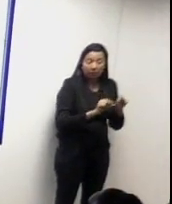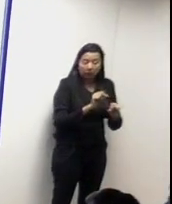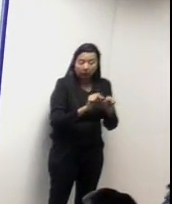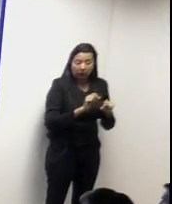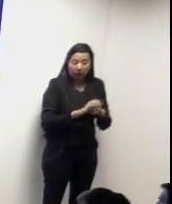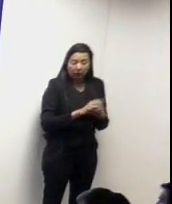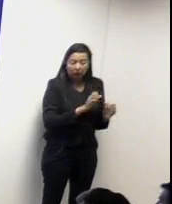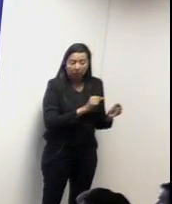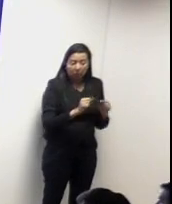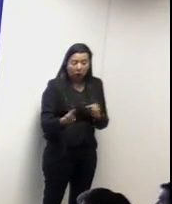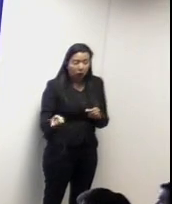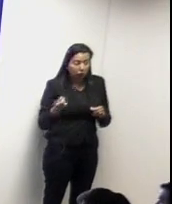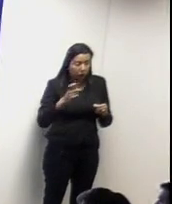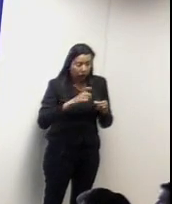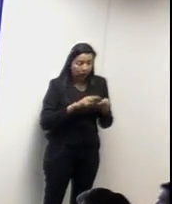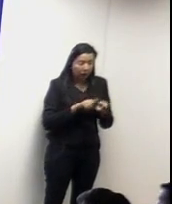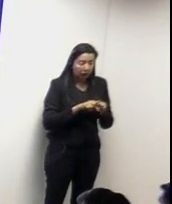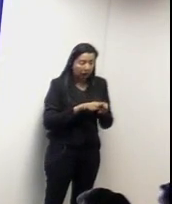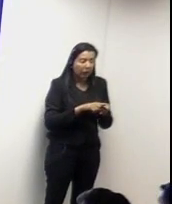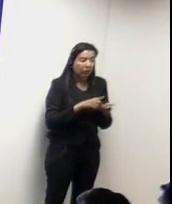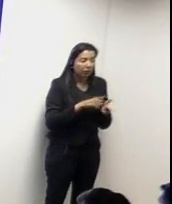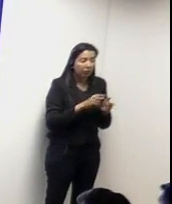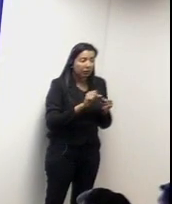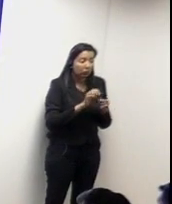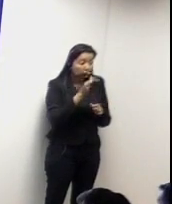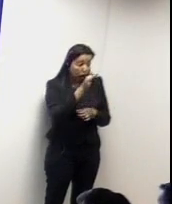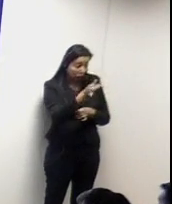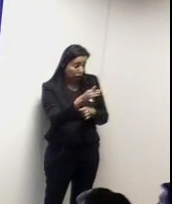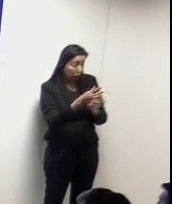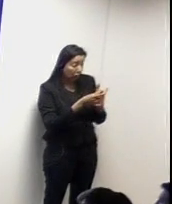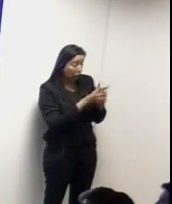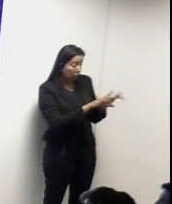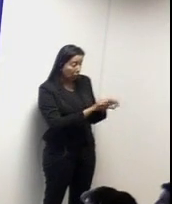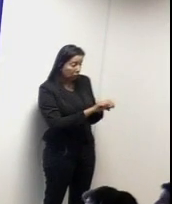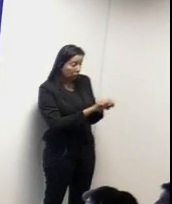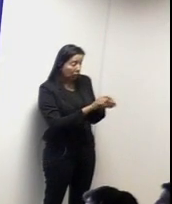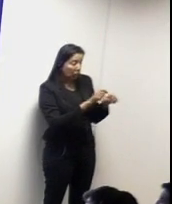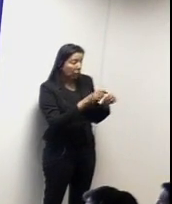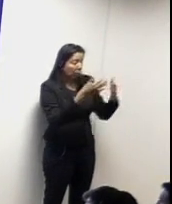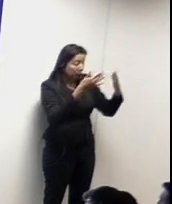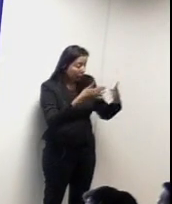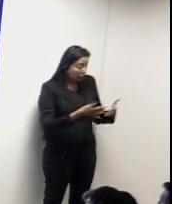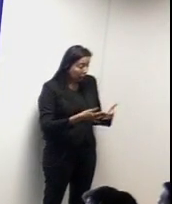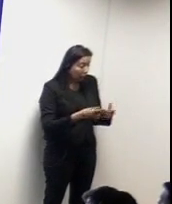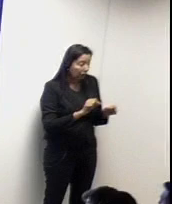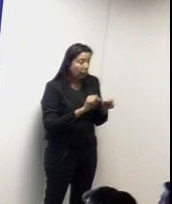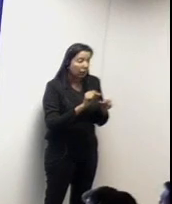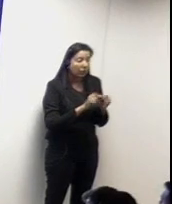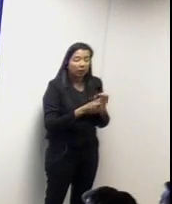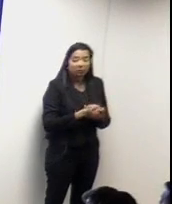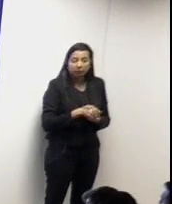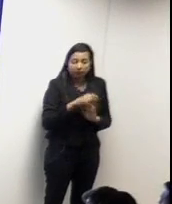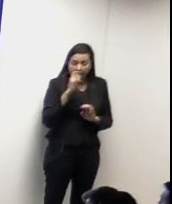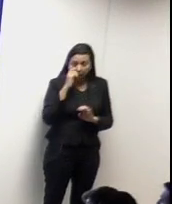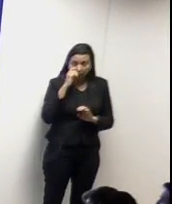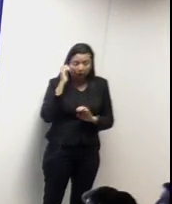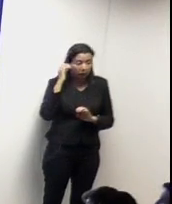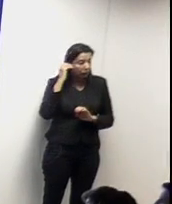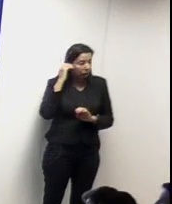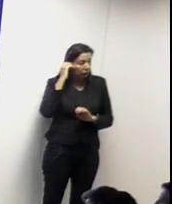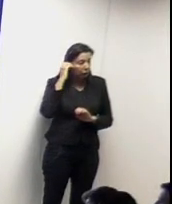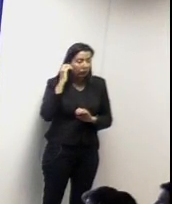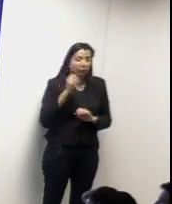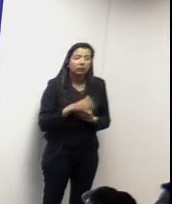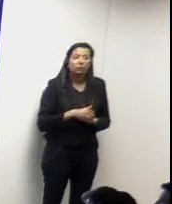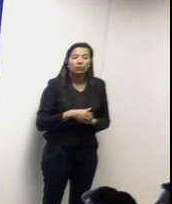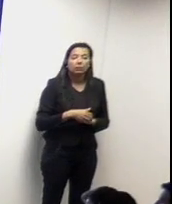future. So let me describe what systems thinking is. Barry Richman, was a very famous systems